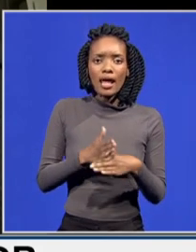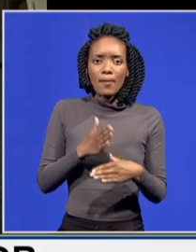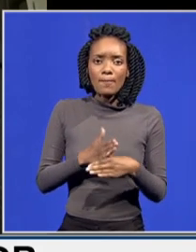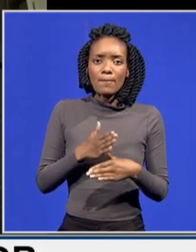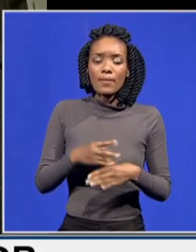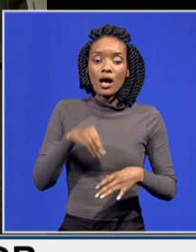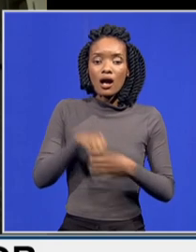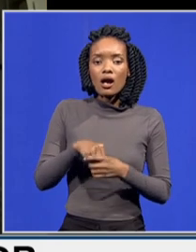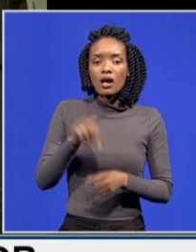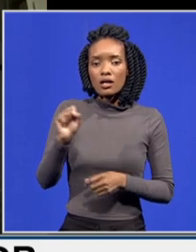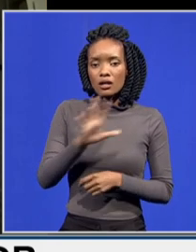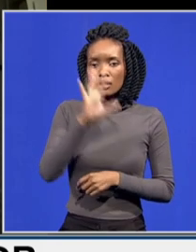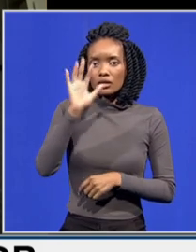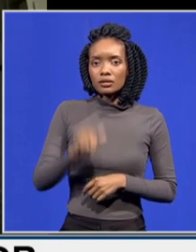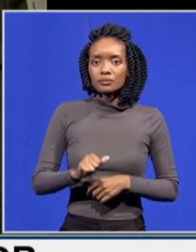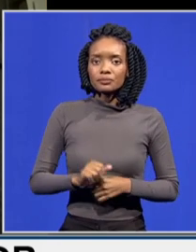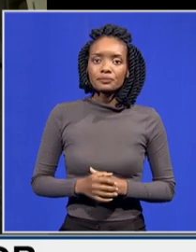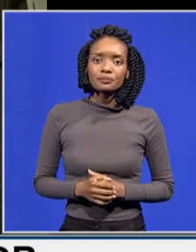South Africa.